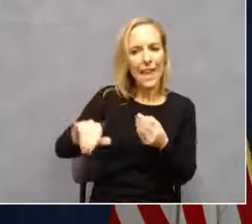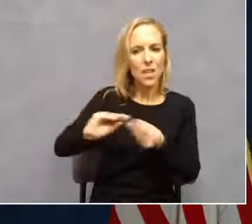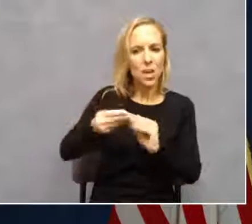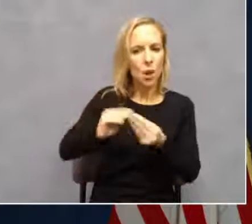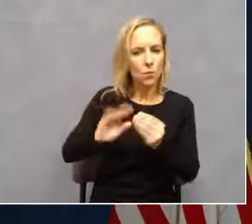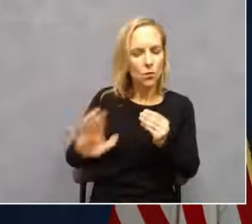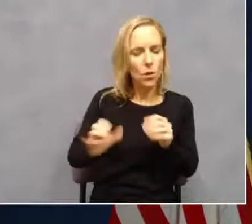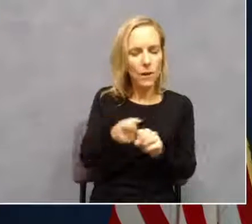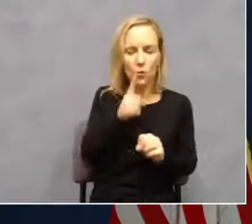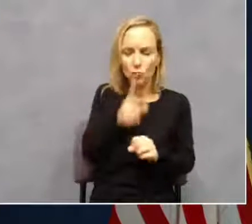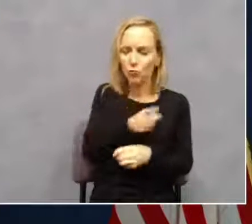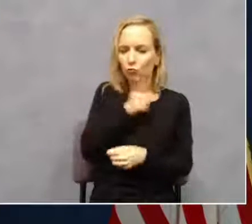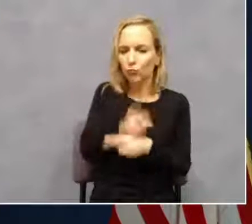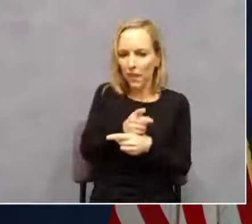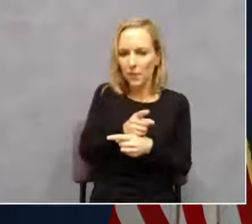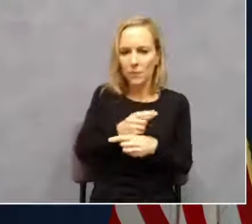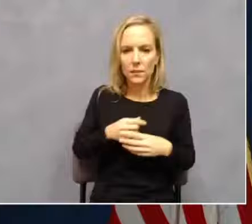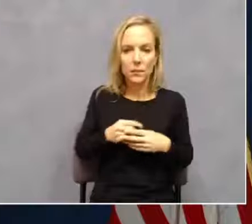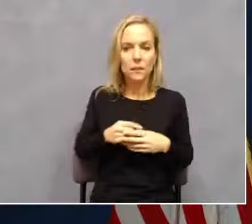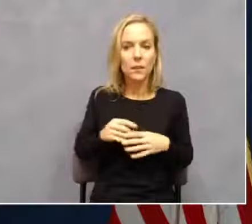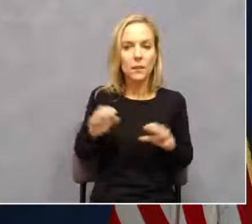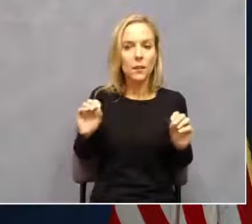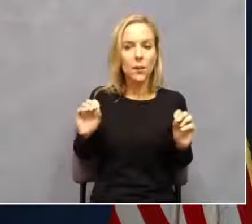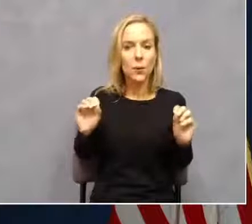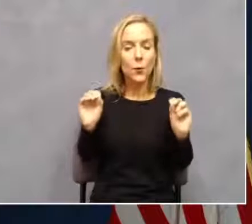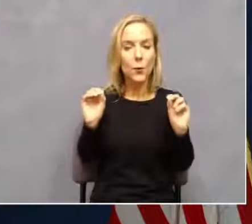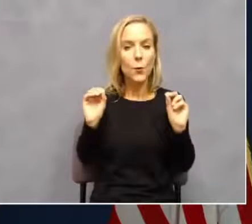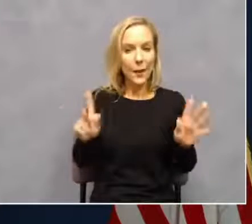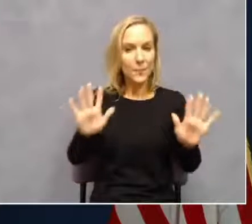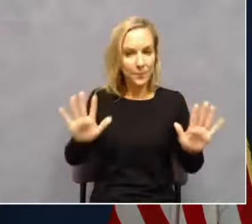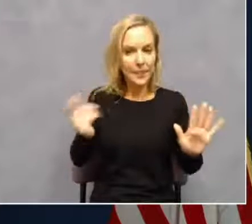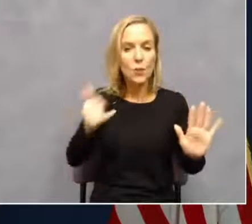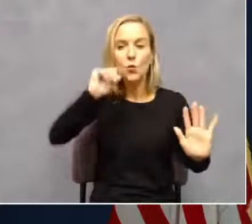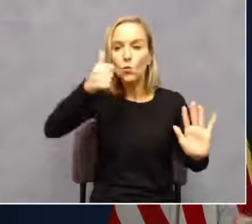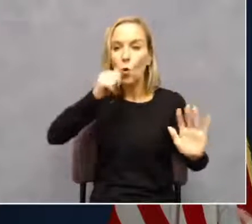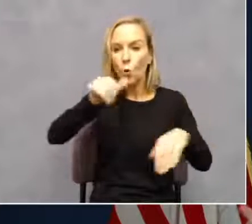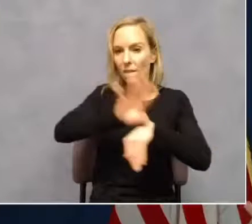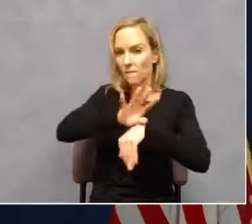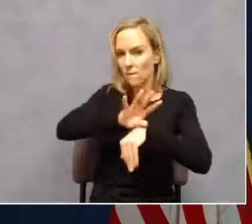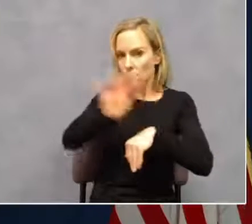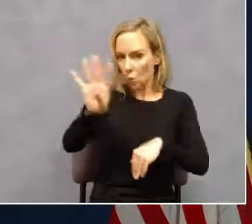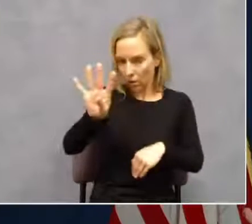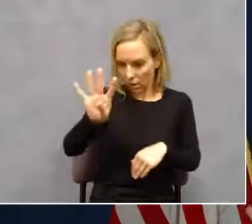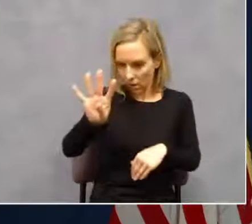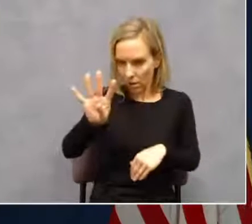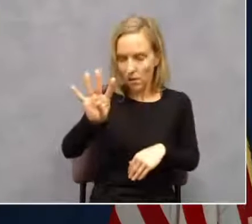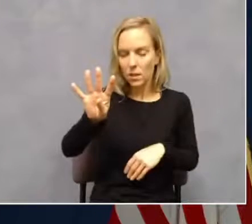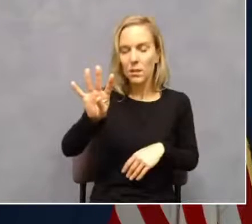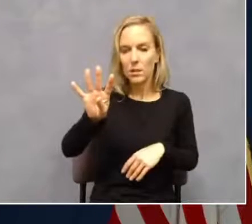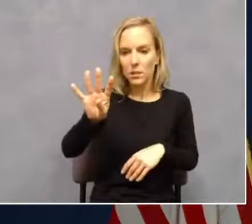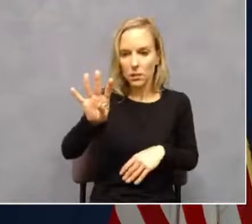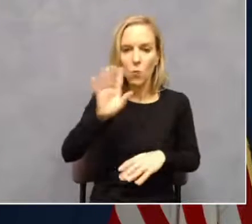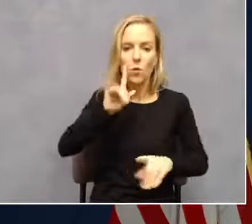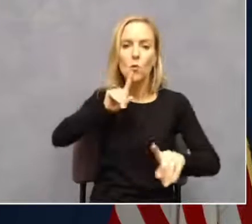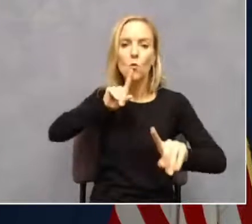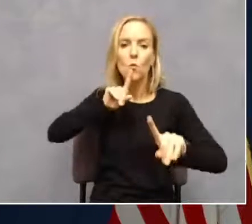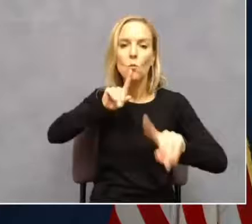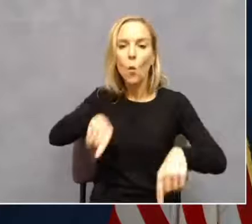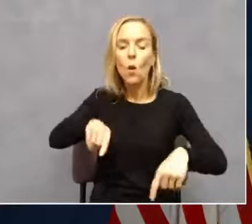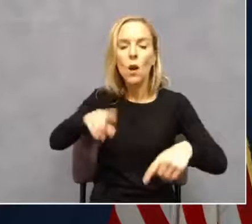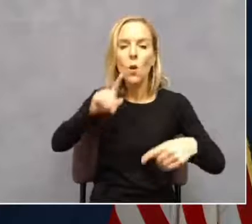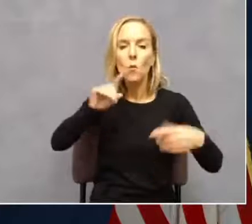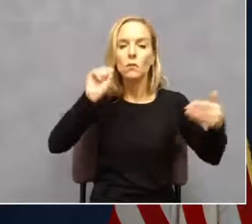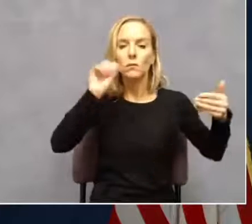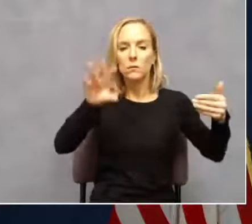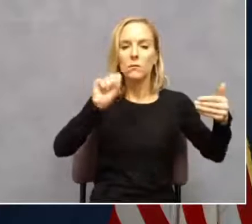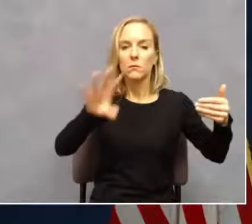it's accurate. All right, everybody. Tomorrow at 4 o'clock, we will report on the counties that are red as of